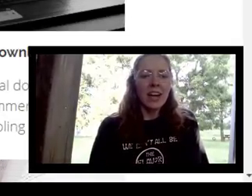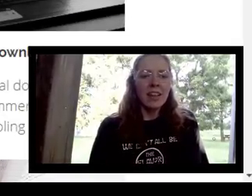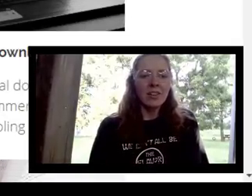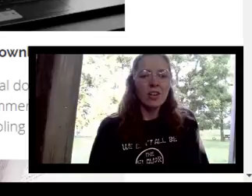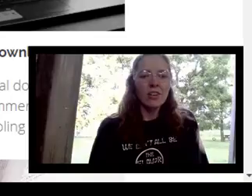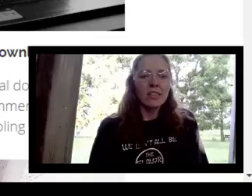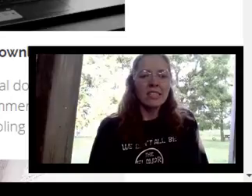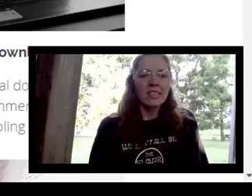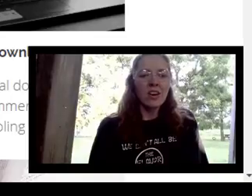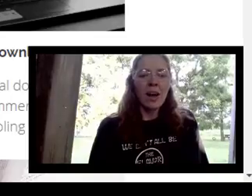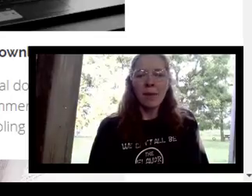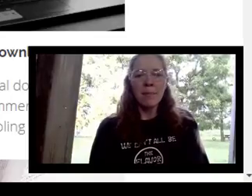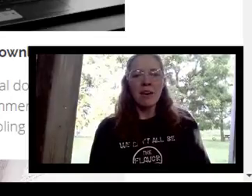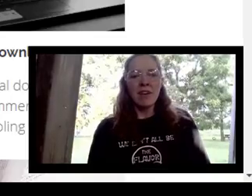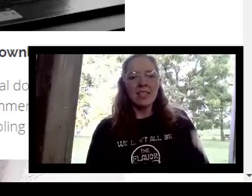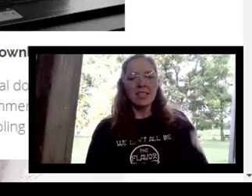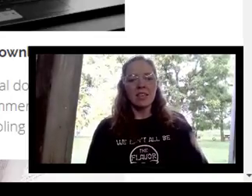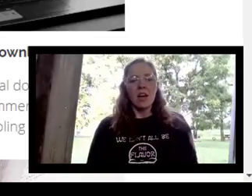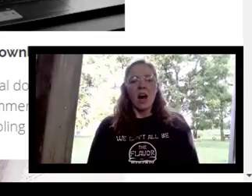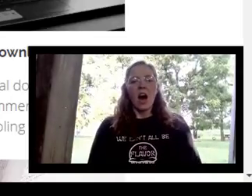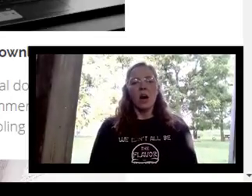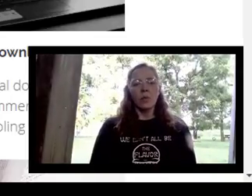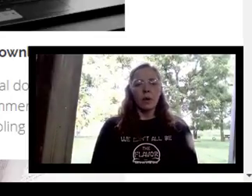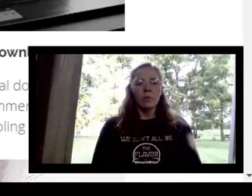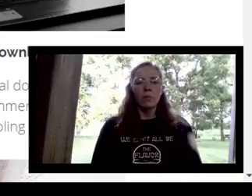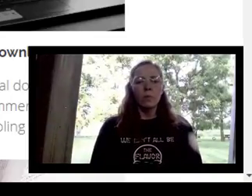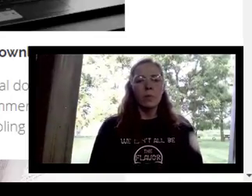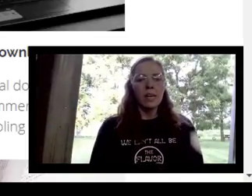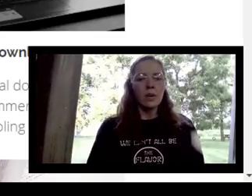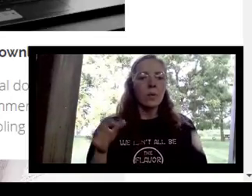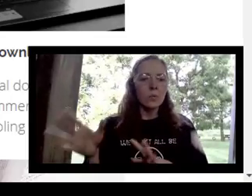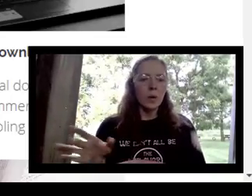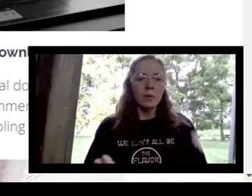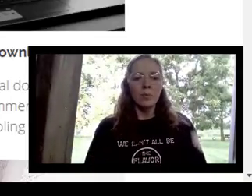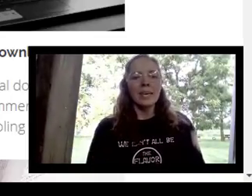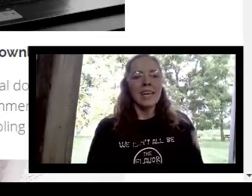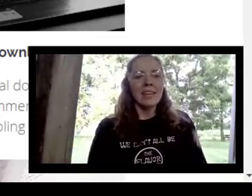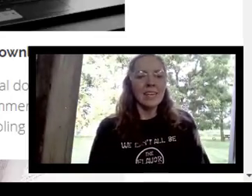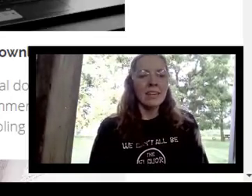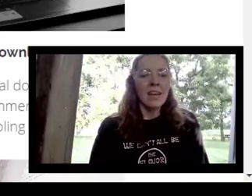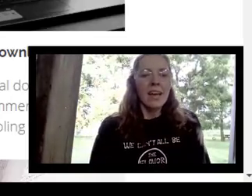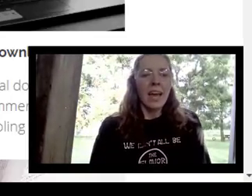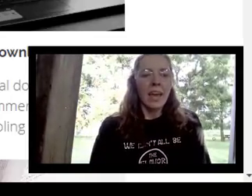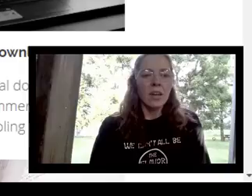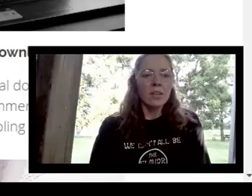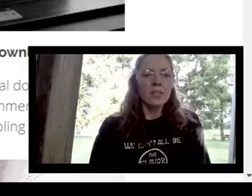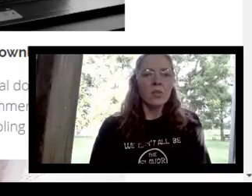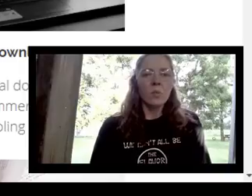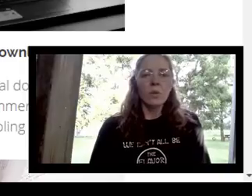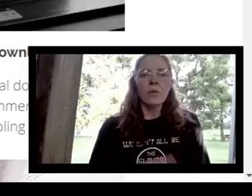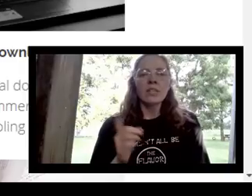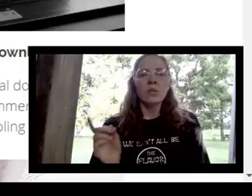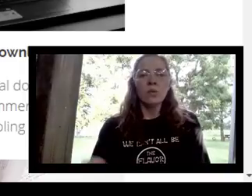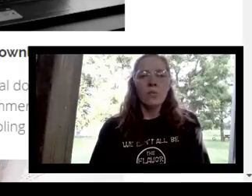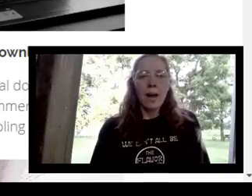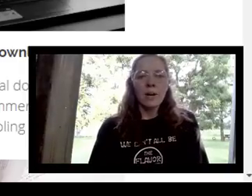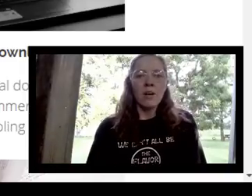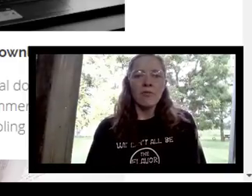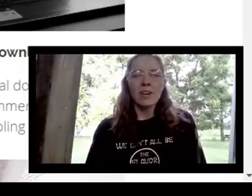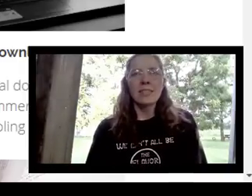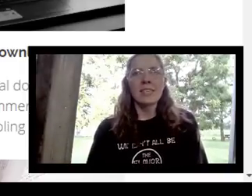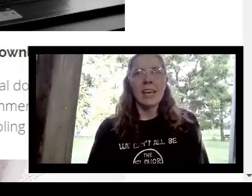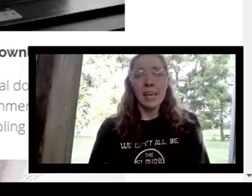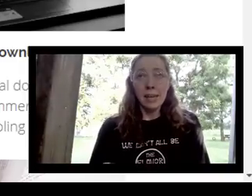is our calendar. This is our upcoming events where we or Roy will be attending. And so we're going to the